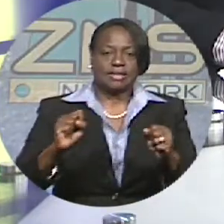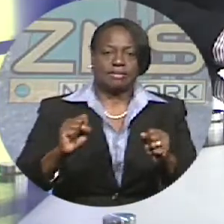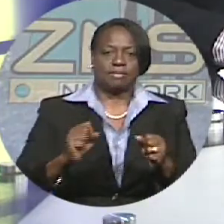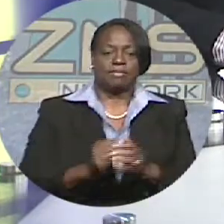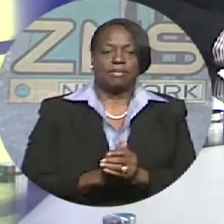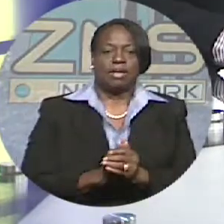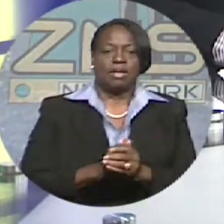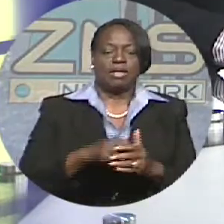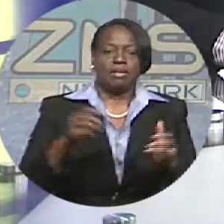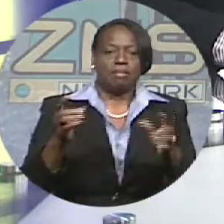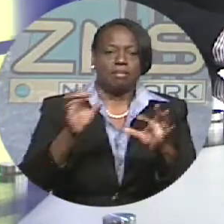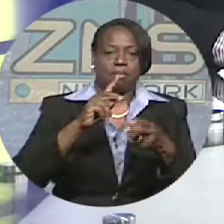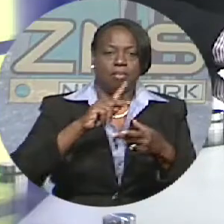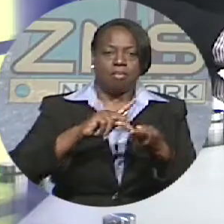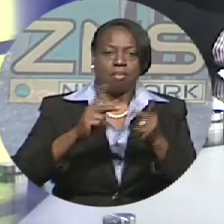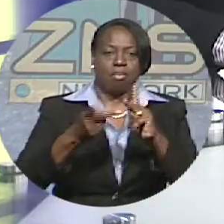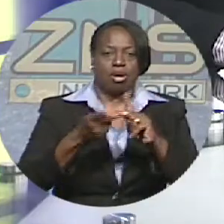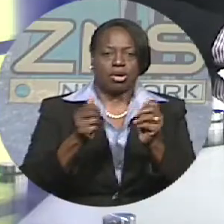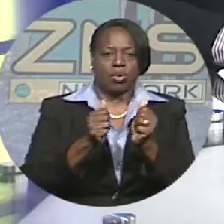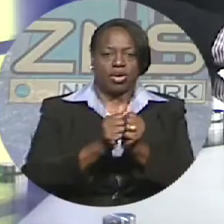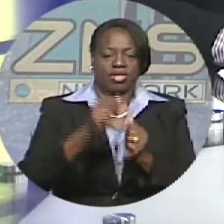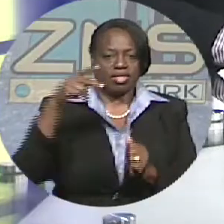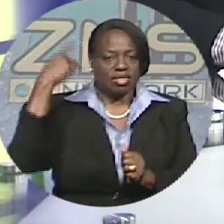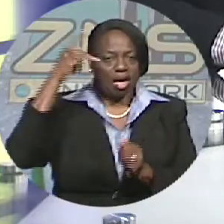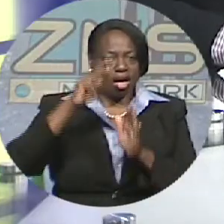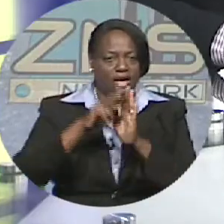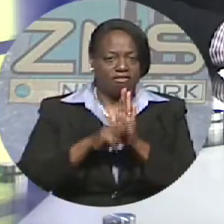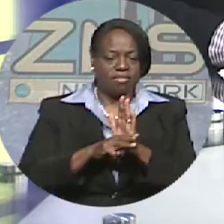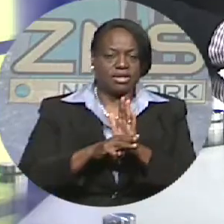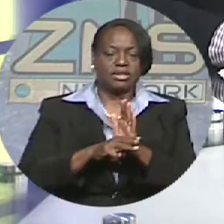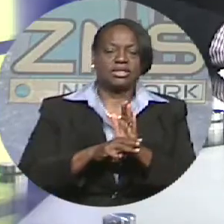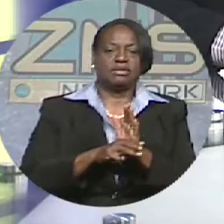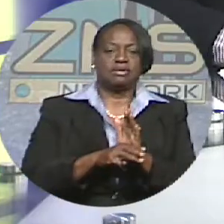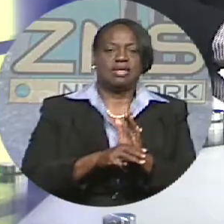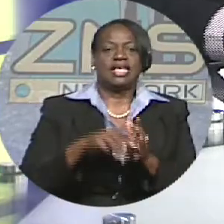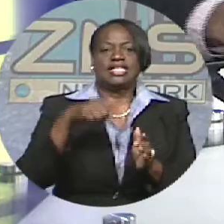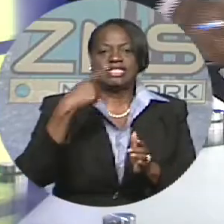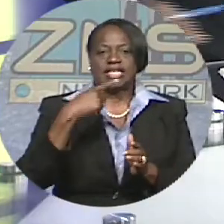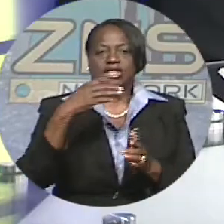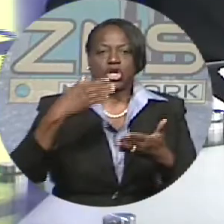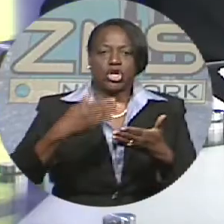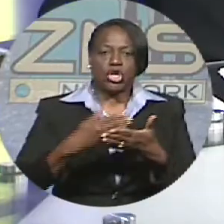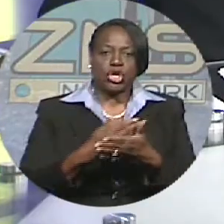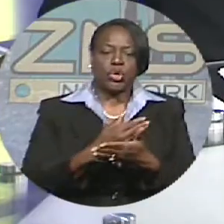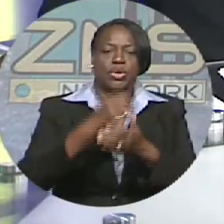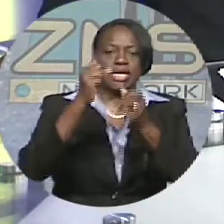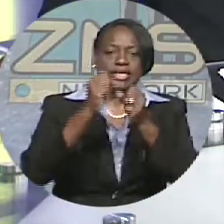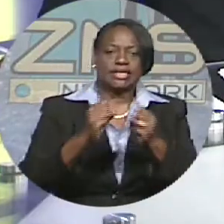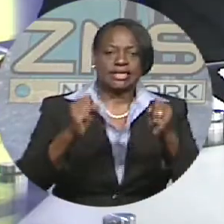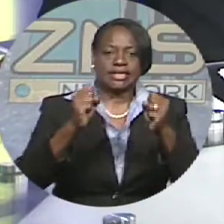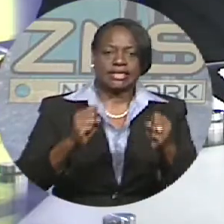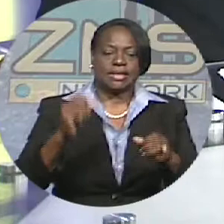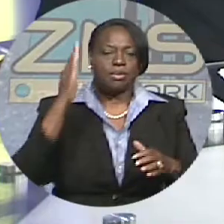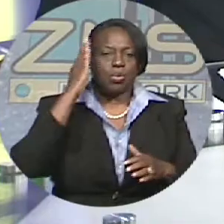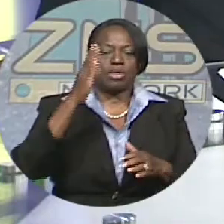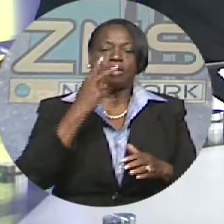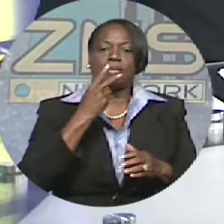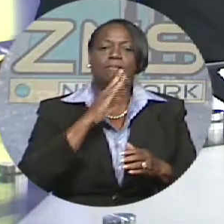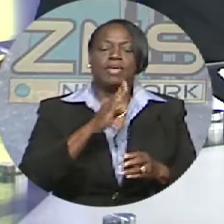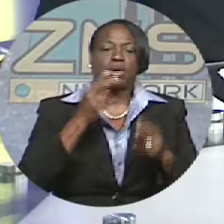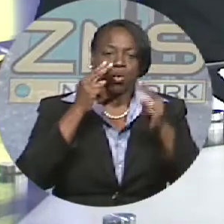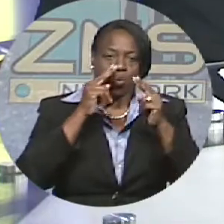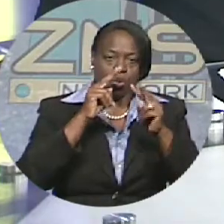debit card. Cleopatra Murphy tonight tells us that officials insist the new system will be monitored to ensure the maximum benefit